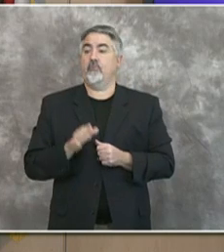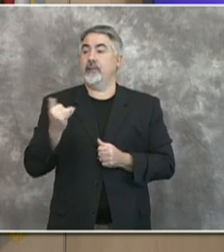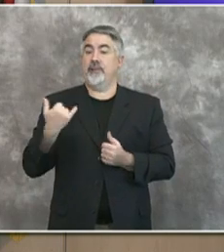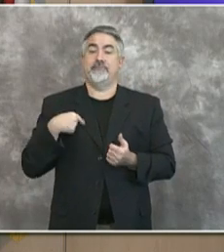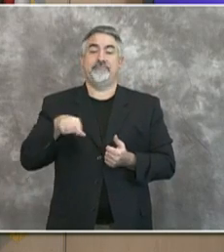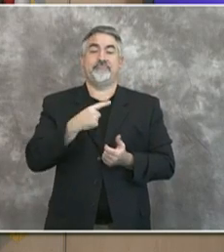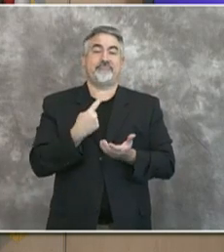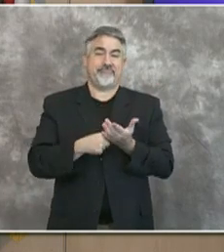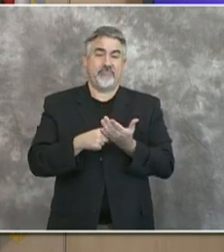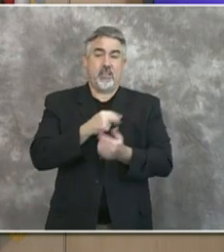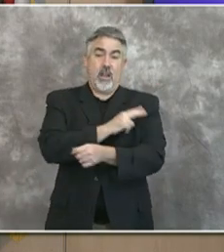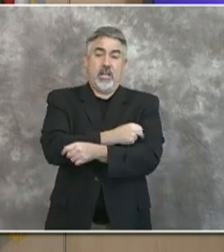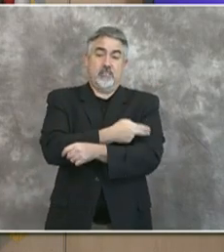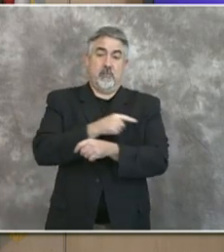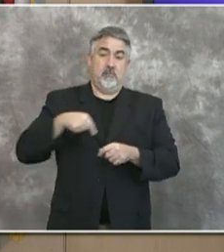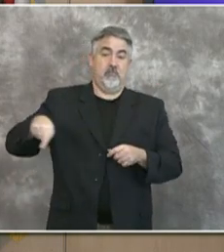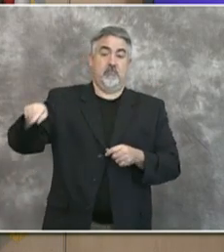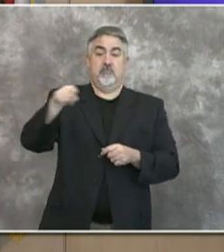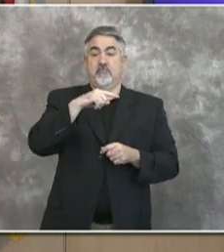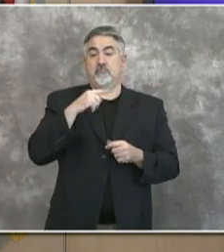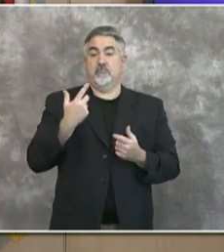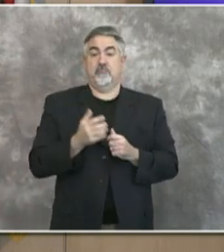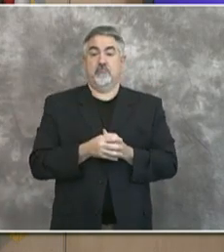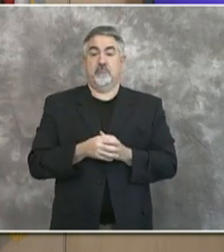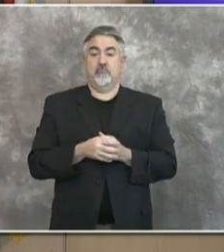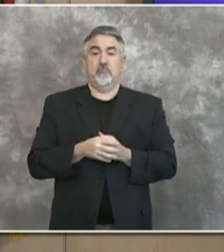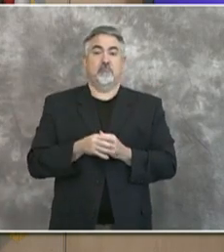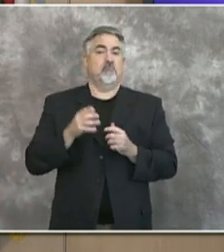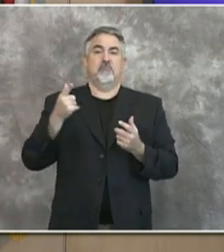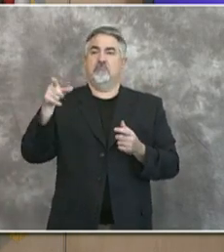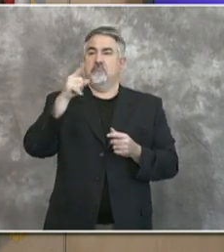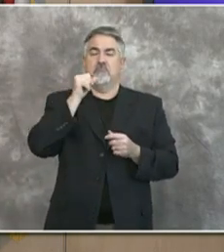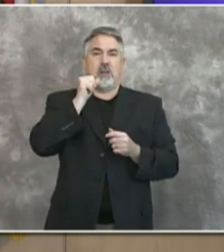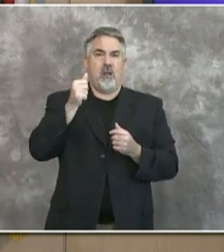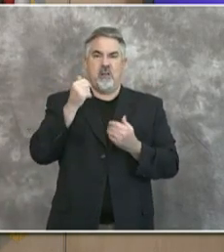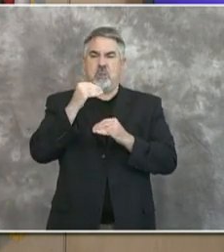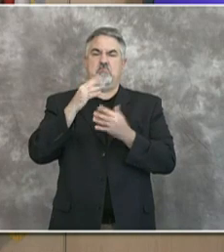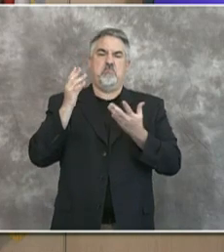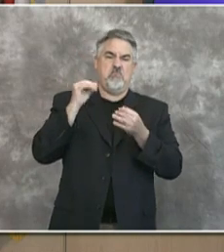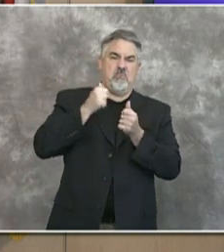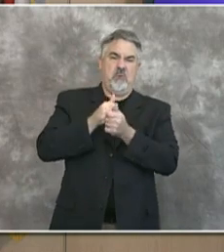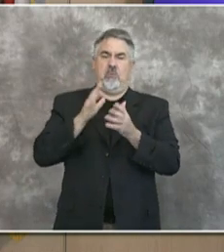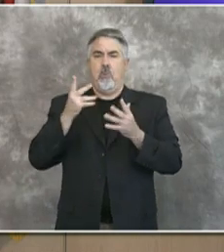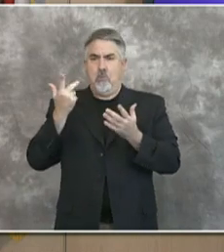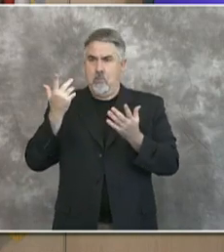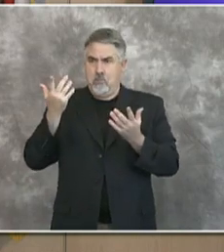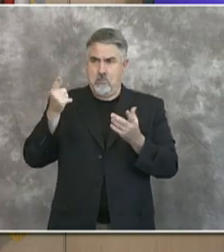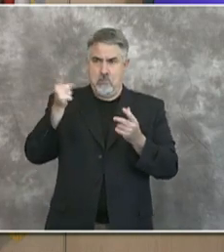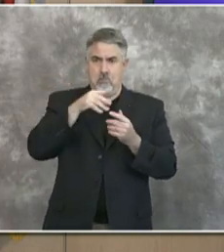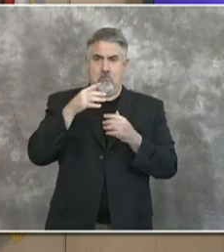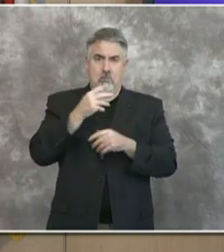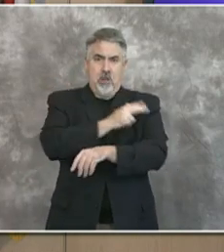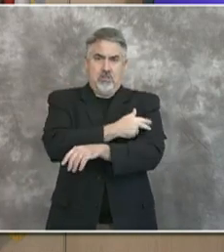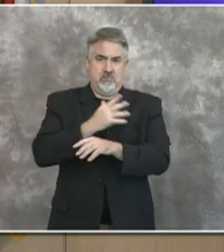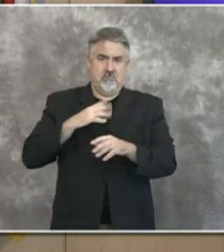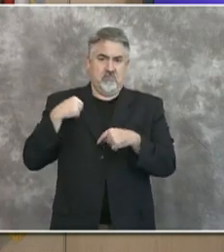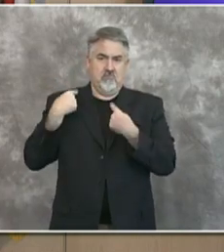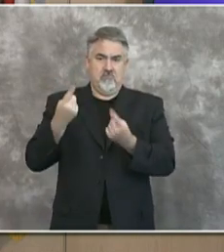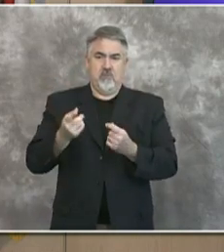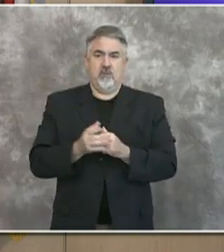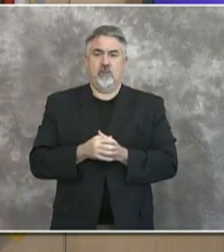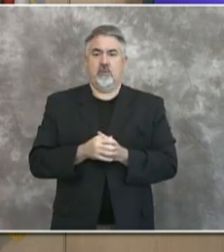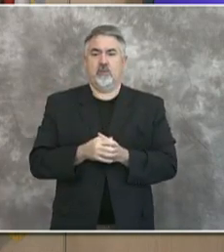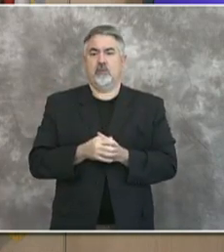What they said is a limiting factor in achieving regional capacity are limitations on reagents, swabs, collection